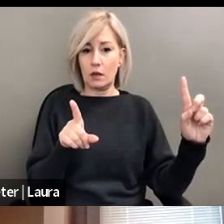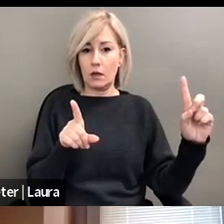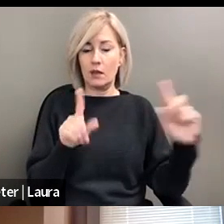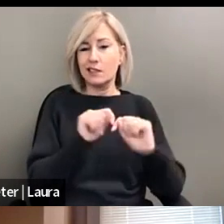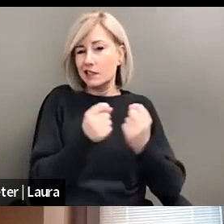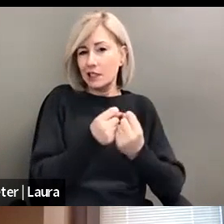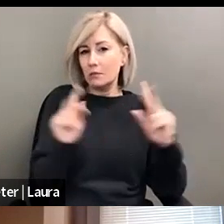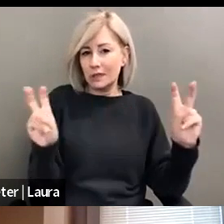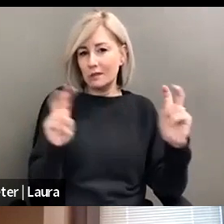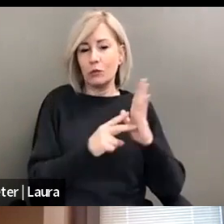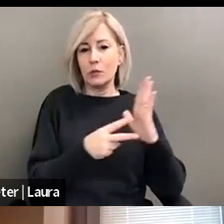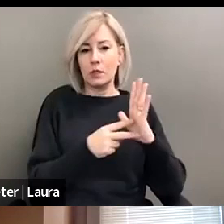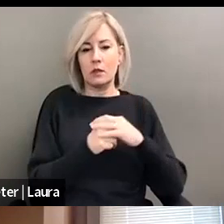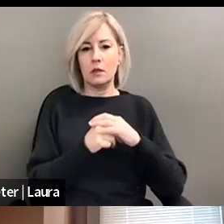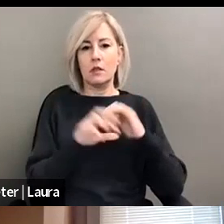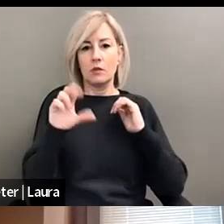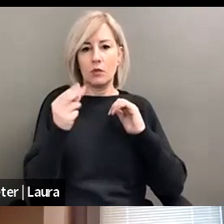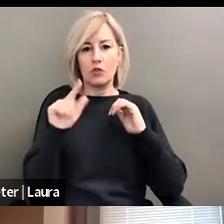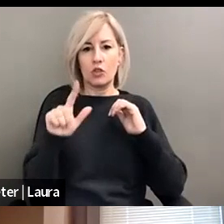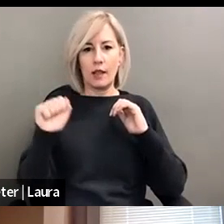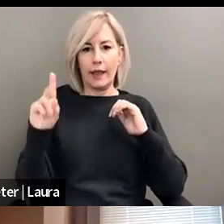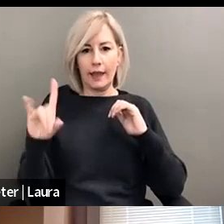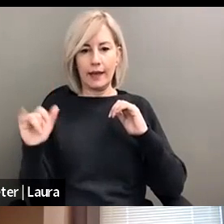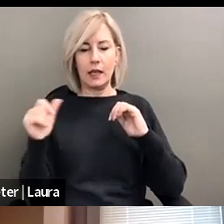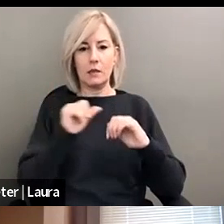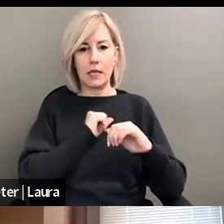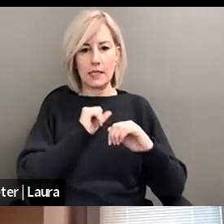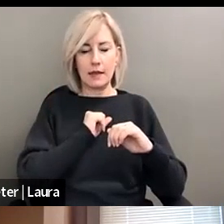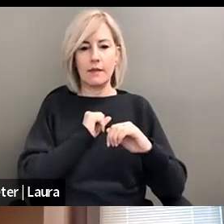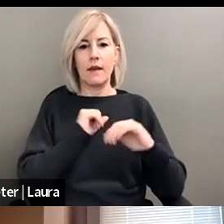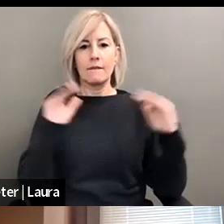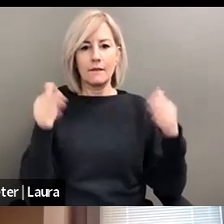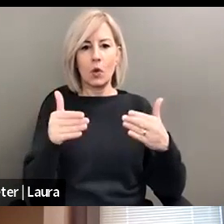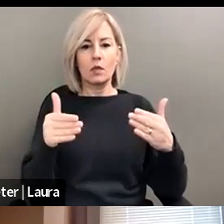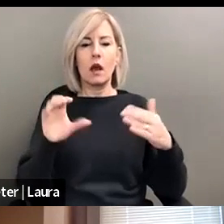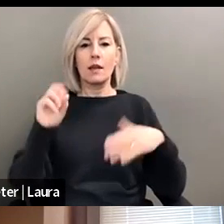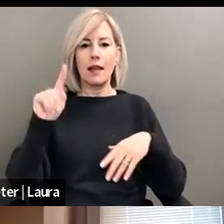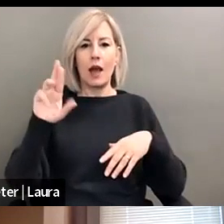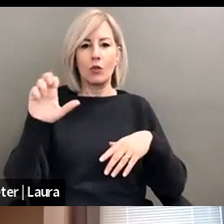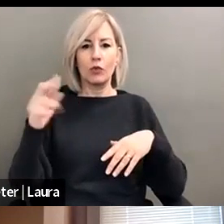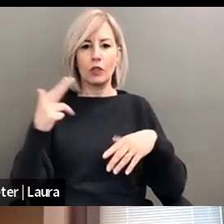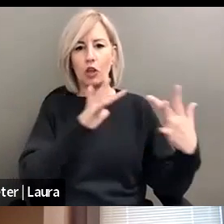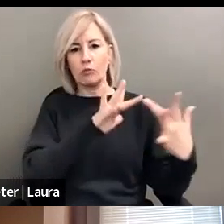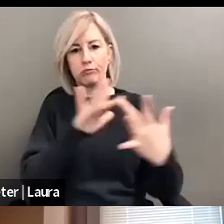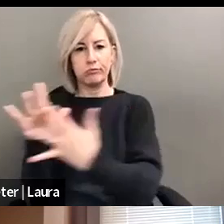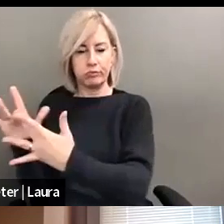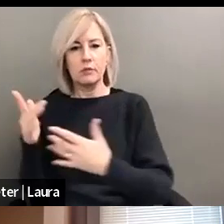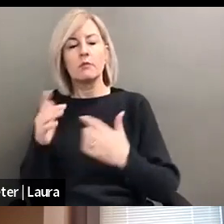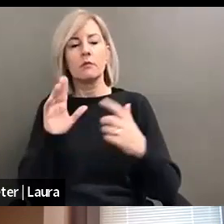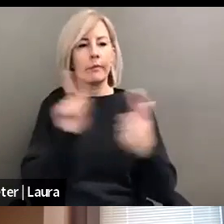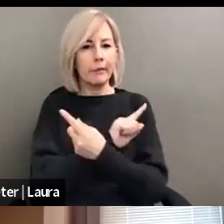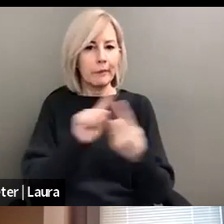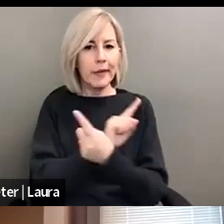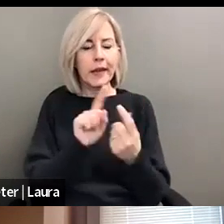teams or purposes. Rochelle, Andy, and I are focused more on outreach, that we spend our days meeting with constituents,